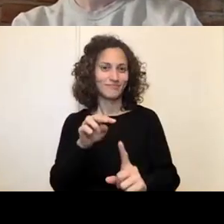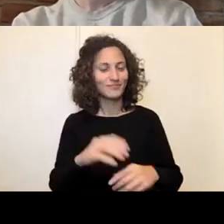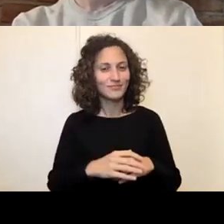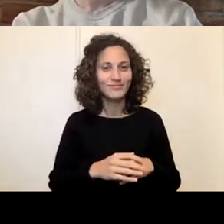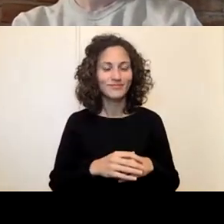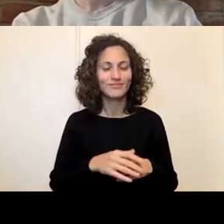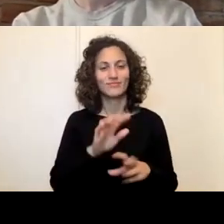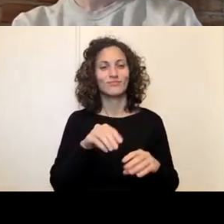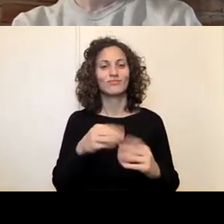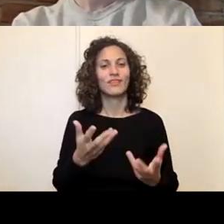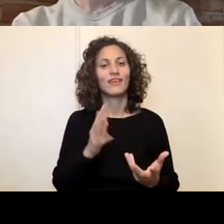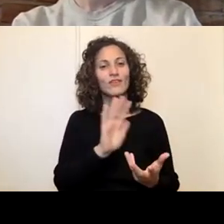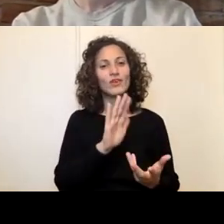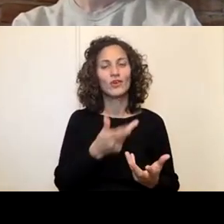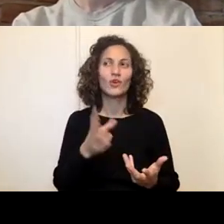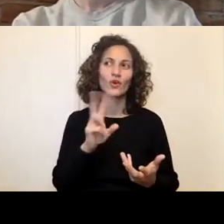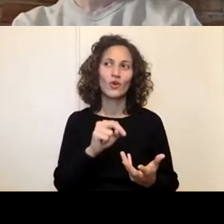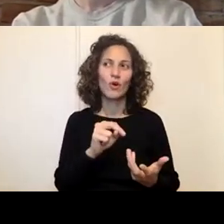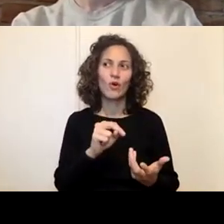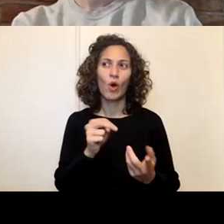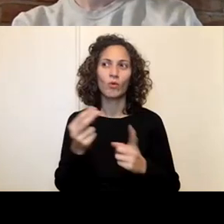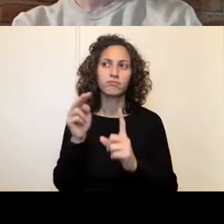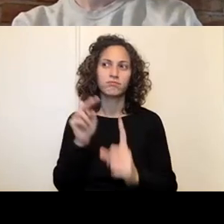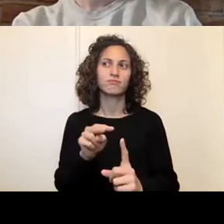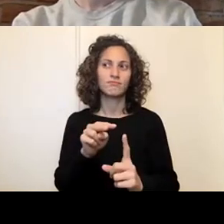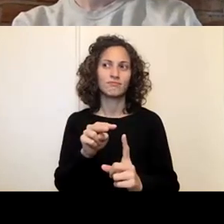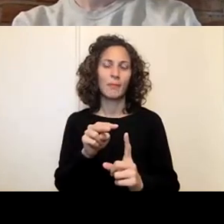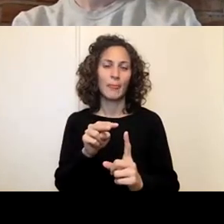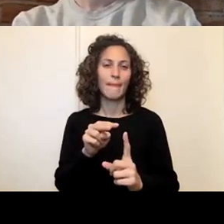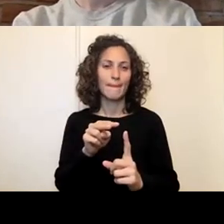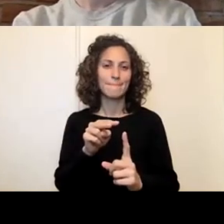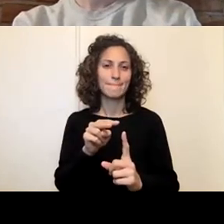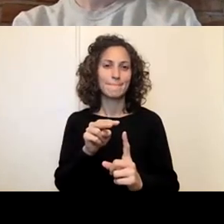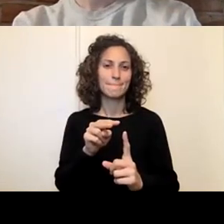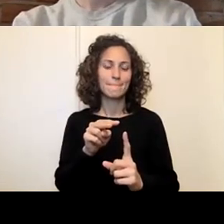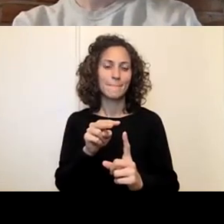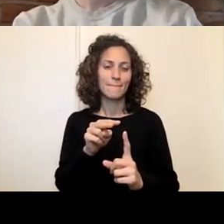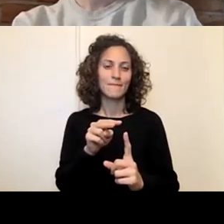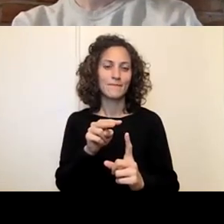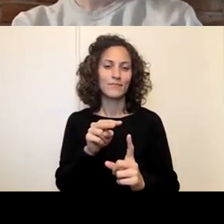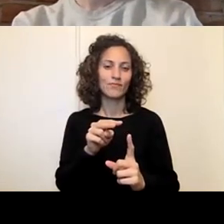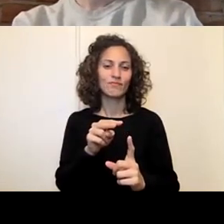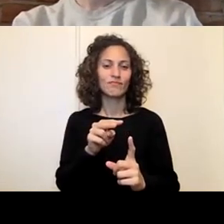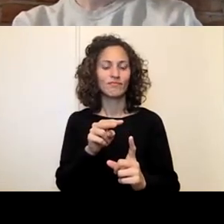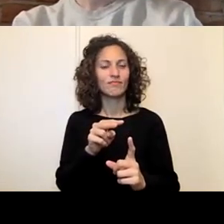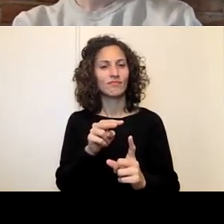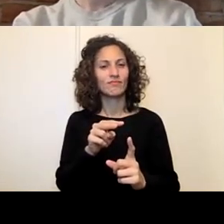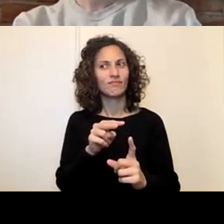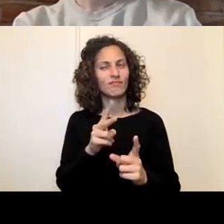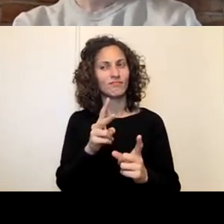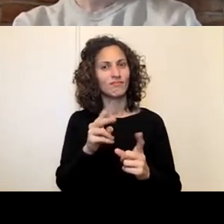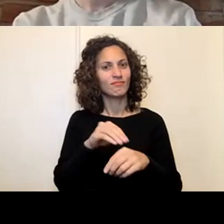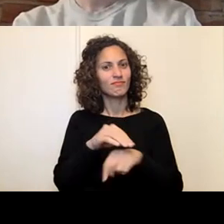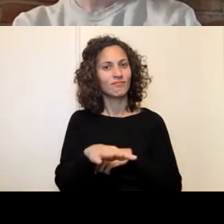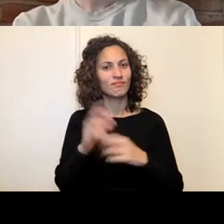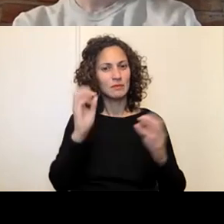or a different perspective. They got us all. They can get people thinking. So I